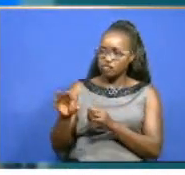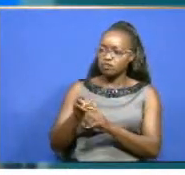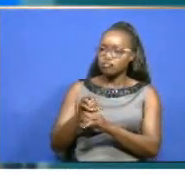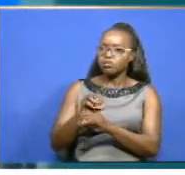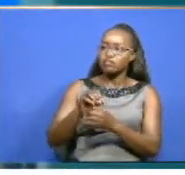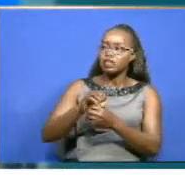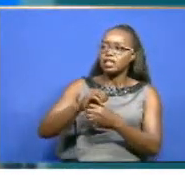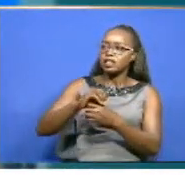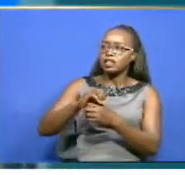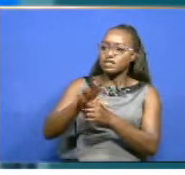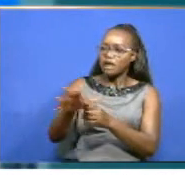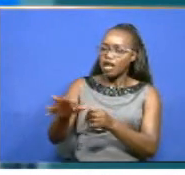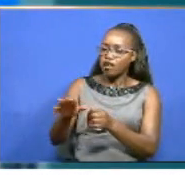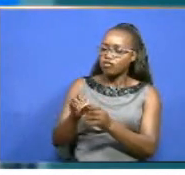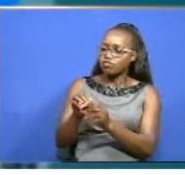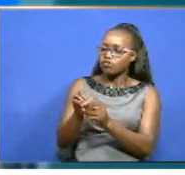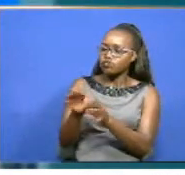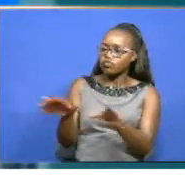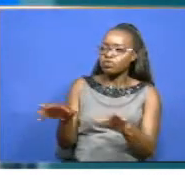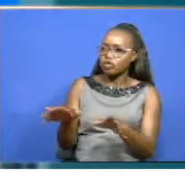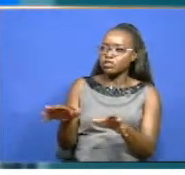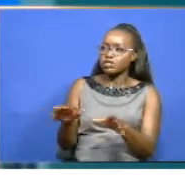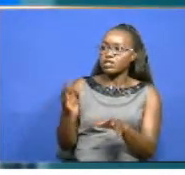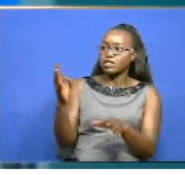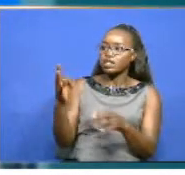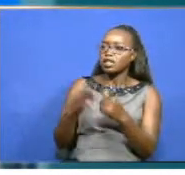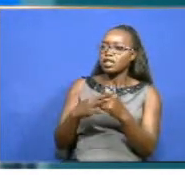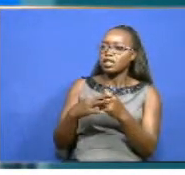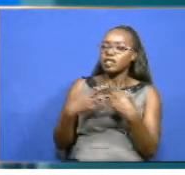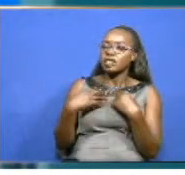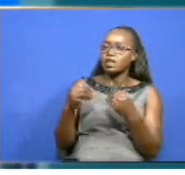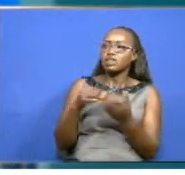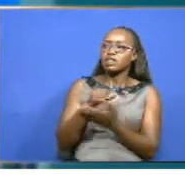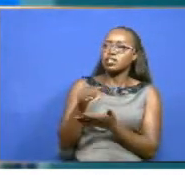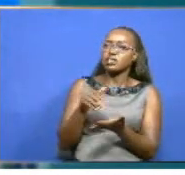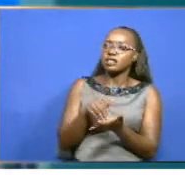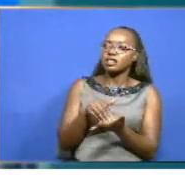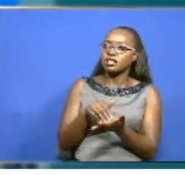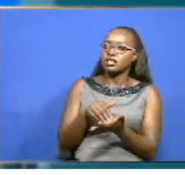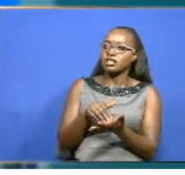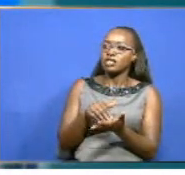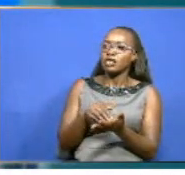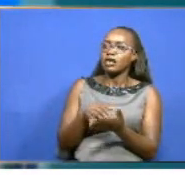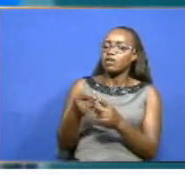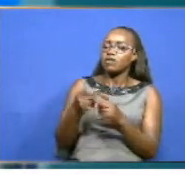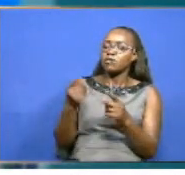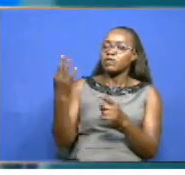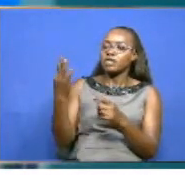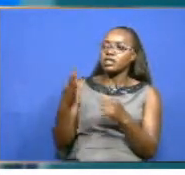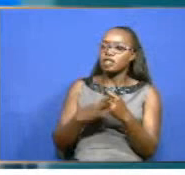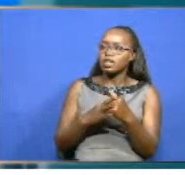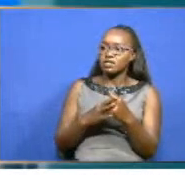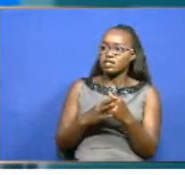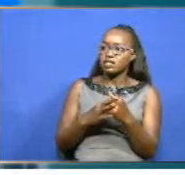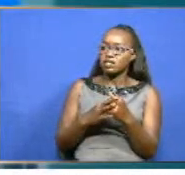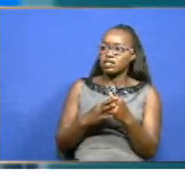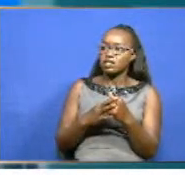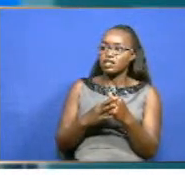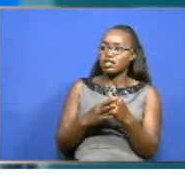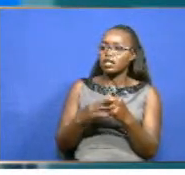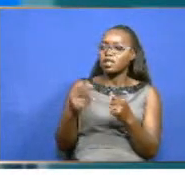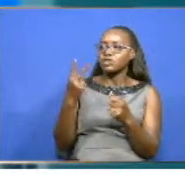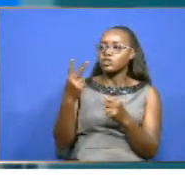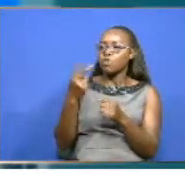health machinane. I've got 38 health centers. And of the 38, only about two